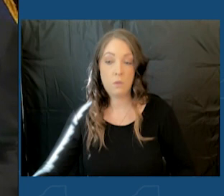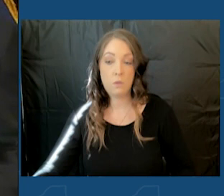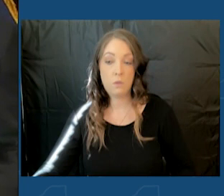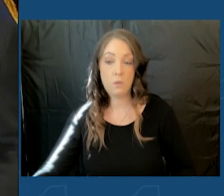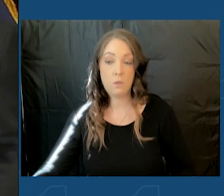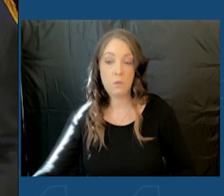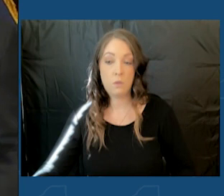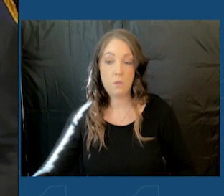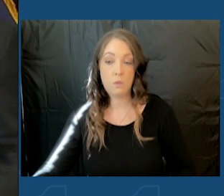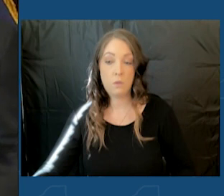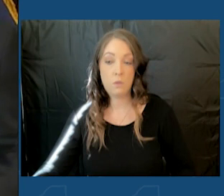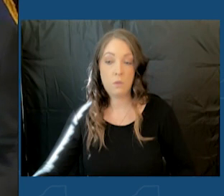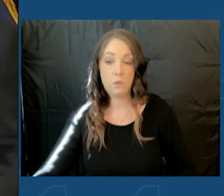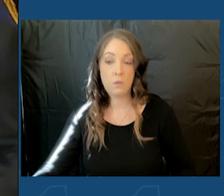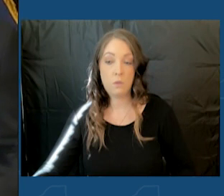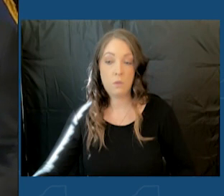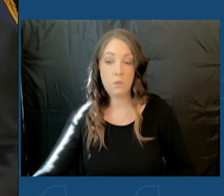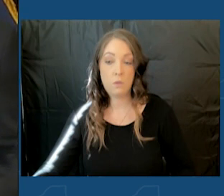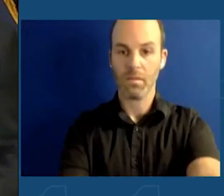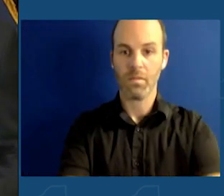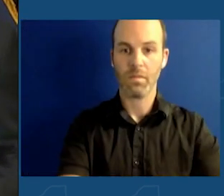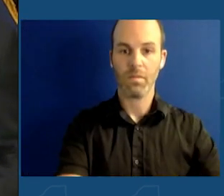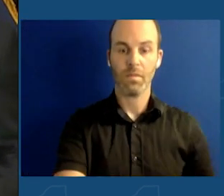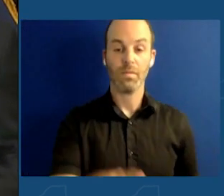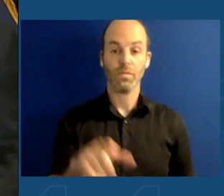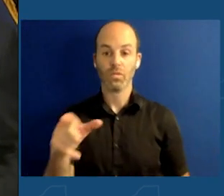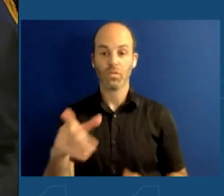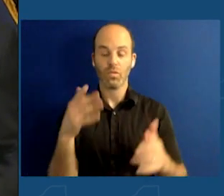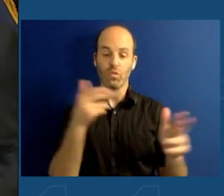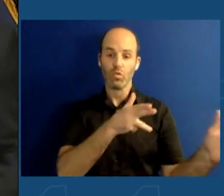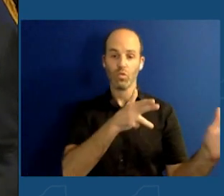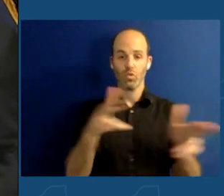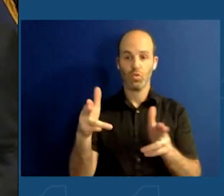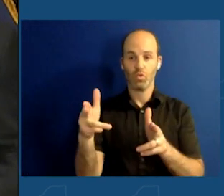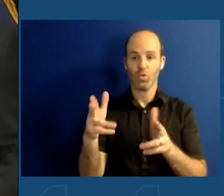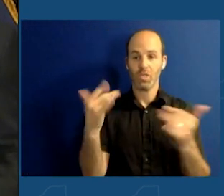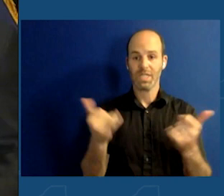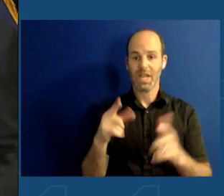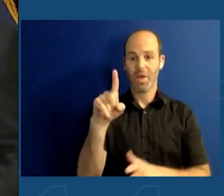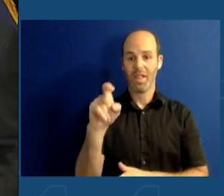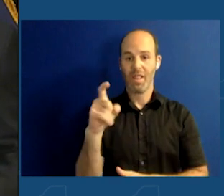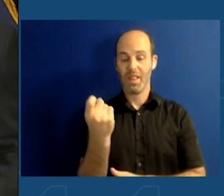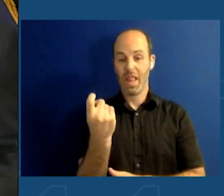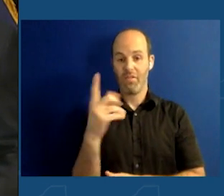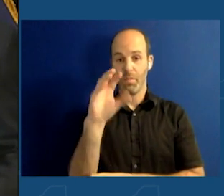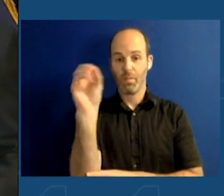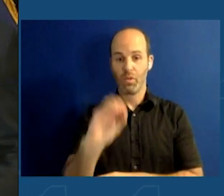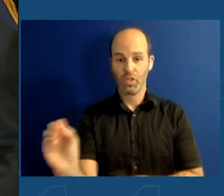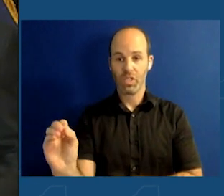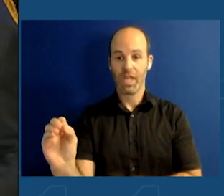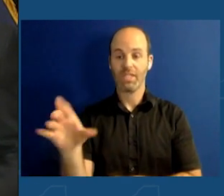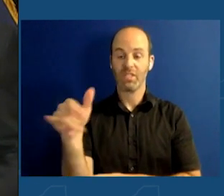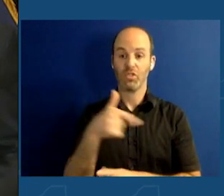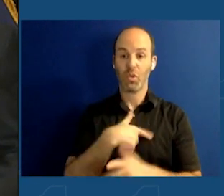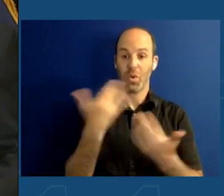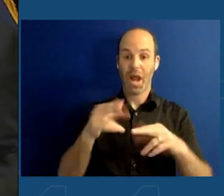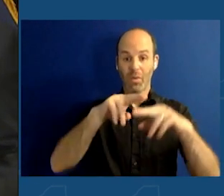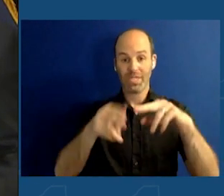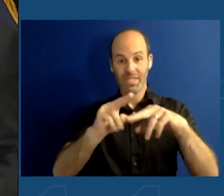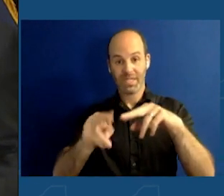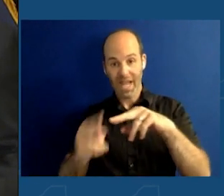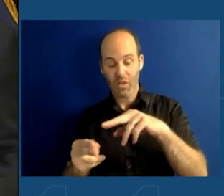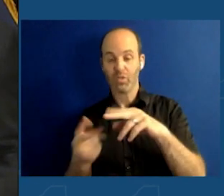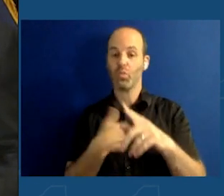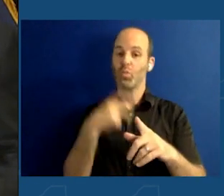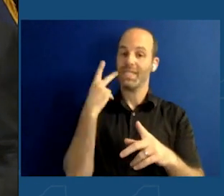down 11%, as opposed to up 10% or up 11%. So that trajectory is important to note. The trend is going